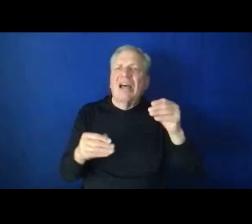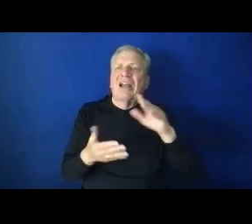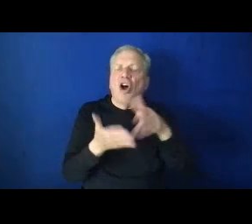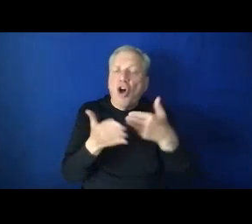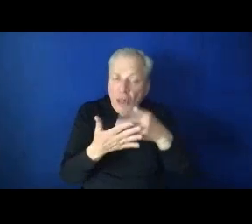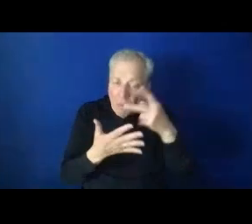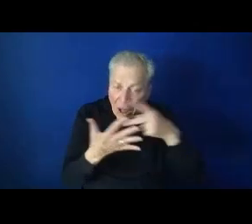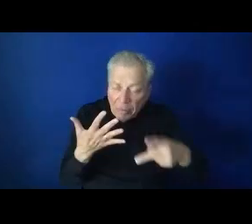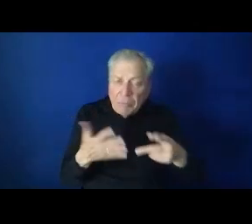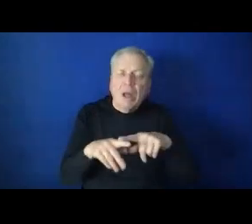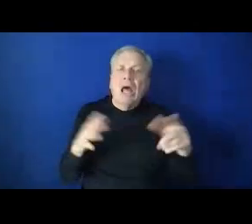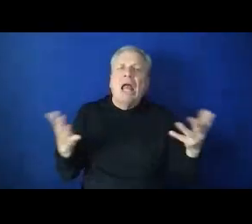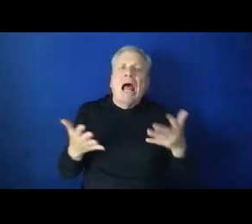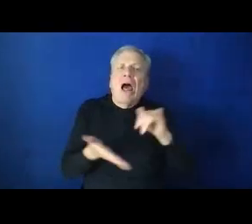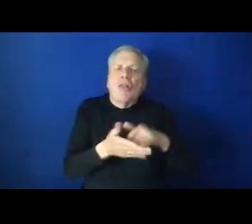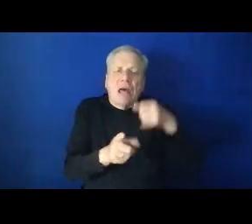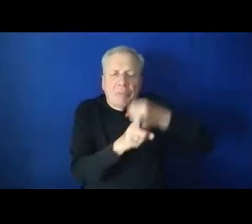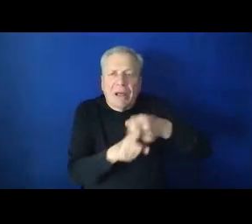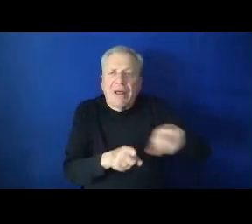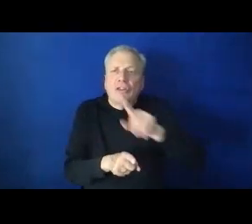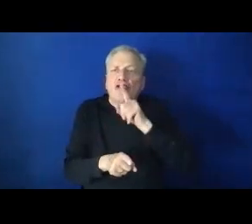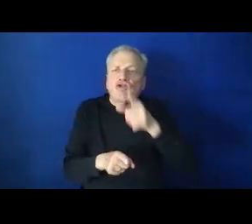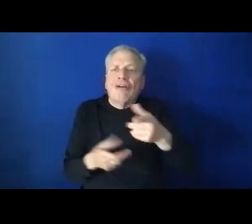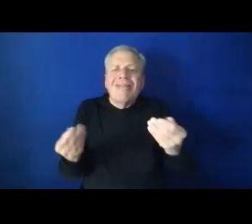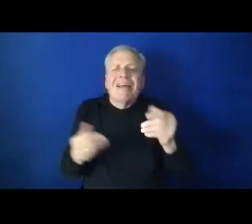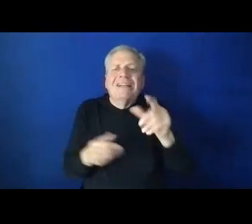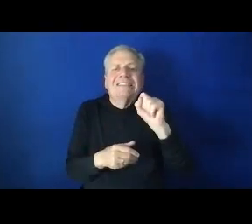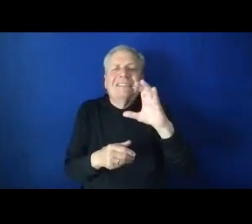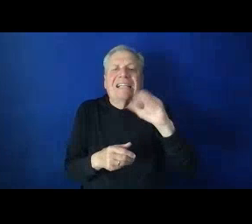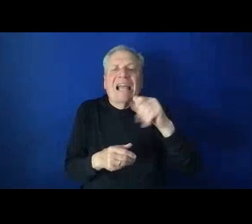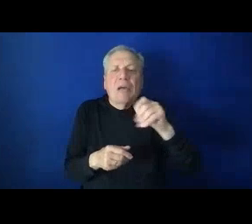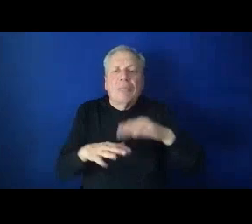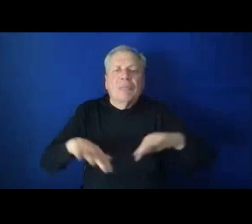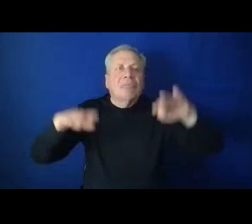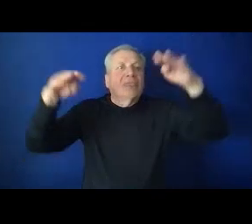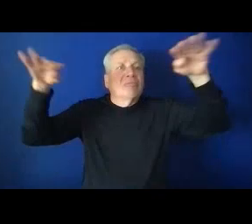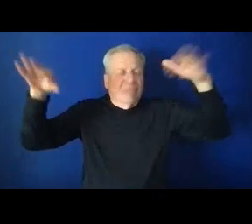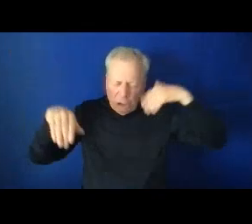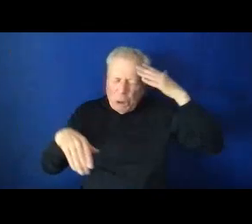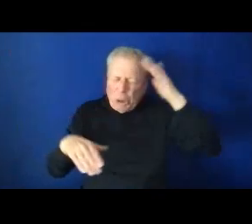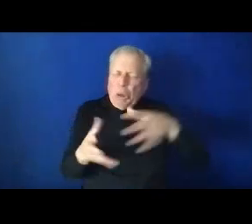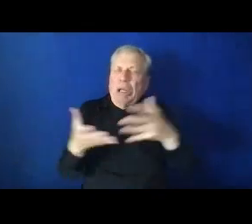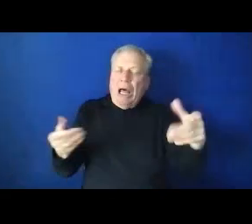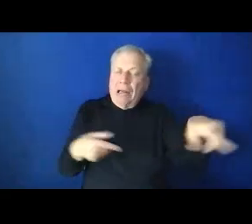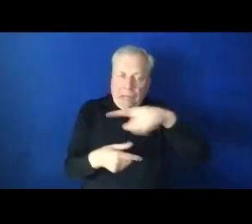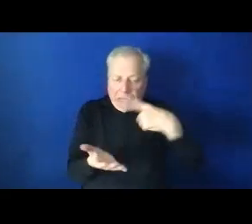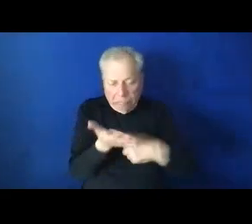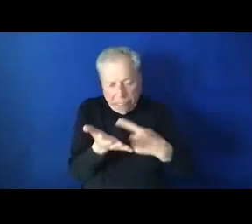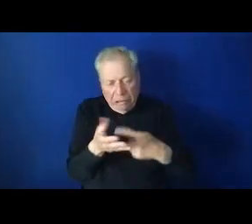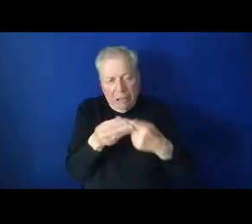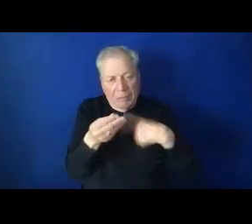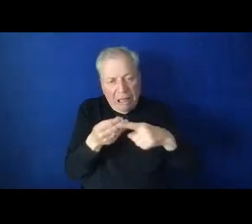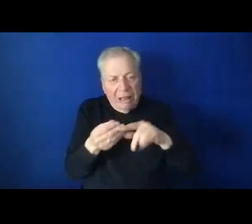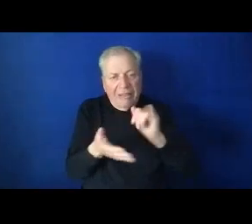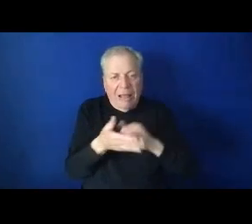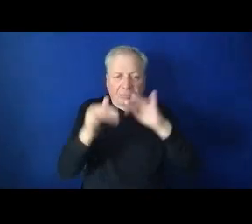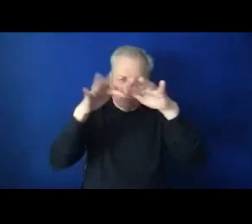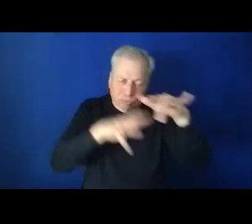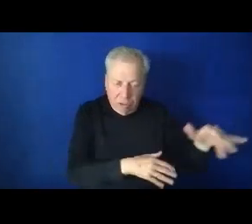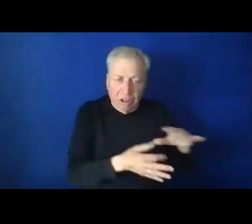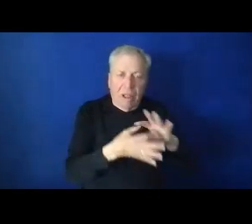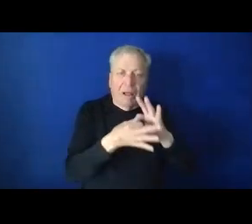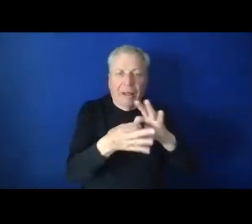what that does to the actual landscape and riparian areas. I know that there's a lot of talk about that, trophic cascades, et cetera. Lots